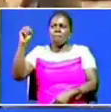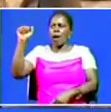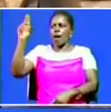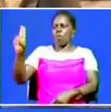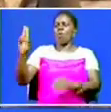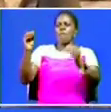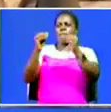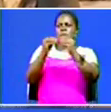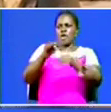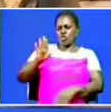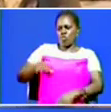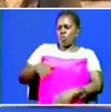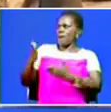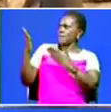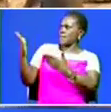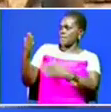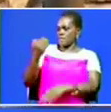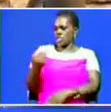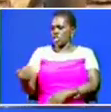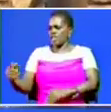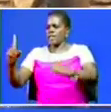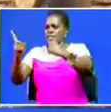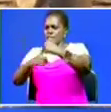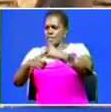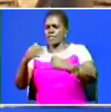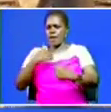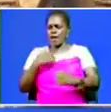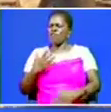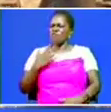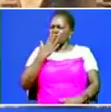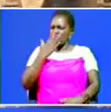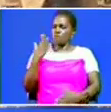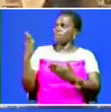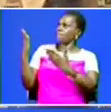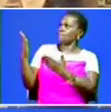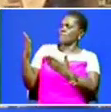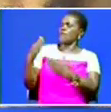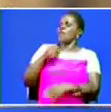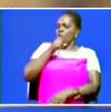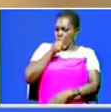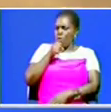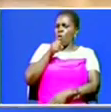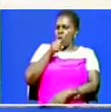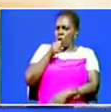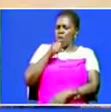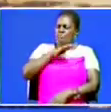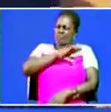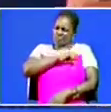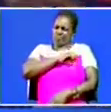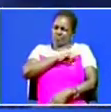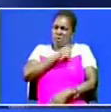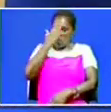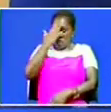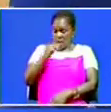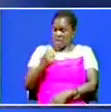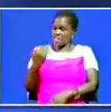We meet Angelica Mora, a mother of six. The thick smoke from the undried twigs choke her, but she must endure lest her